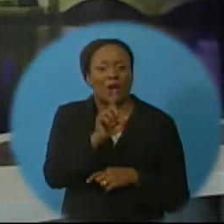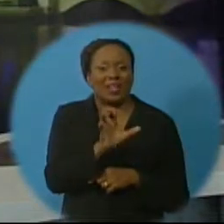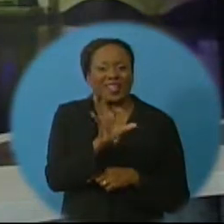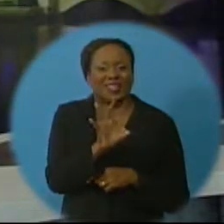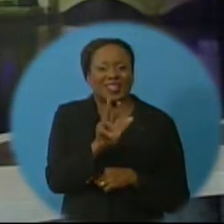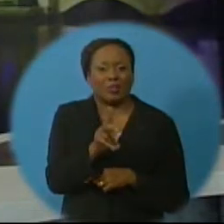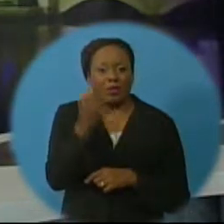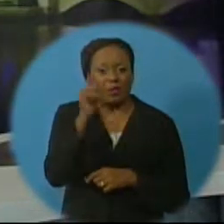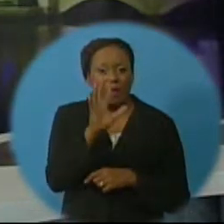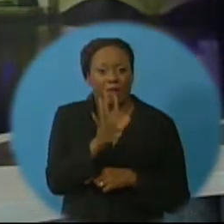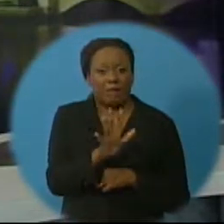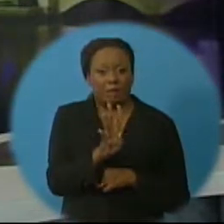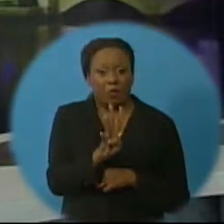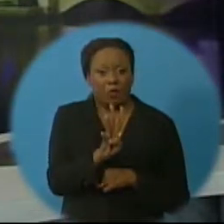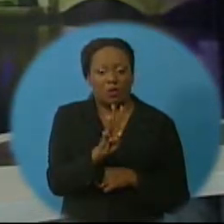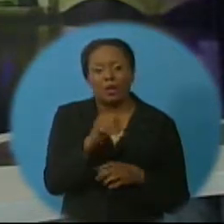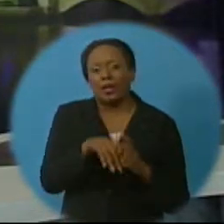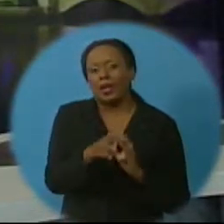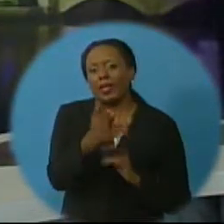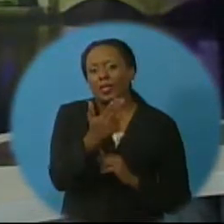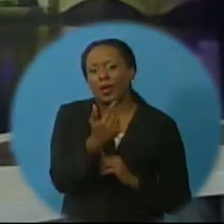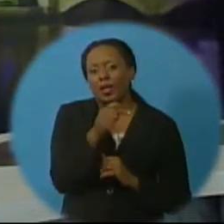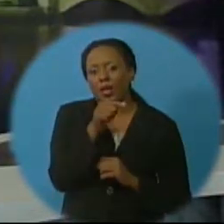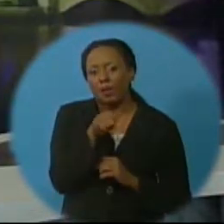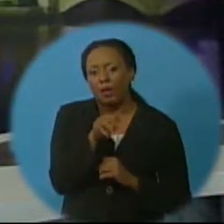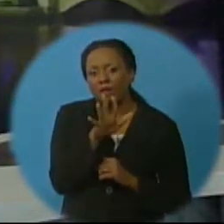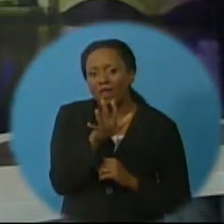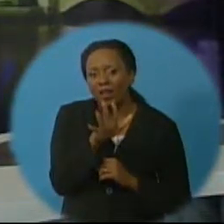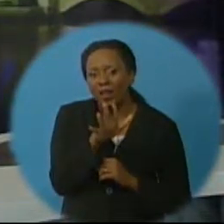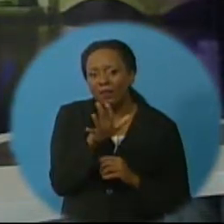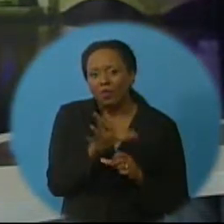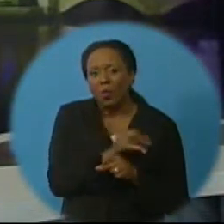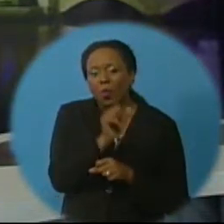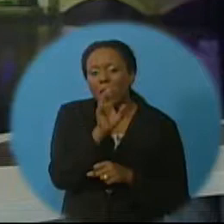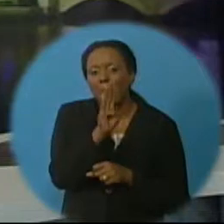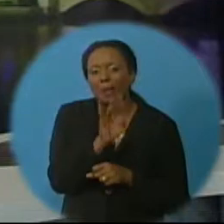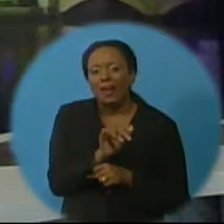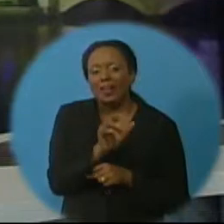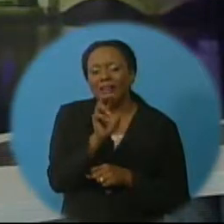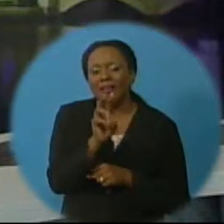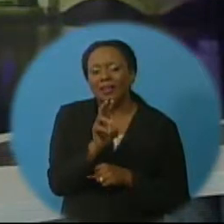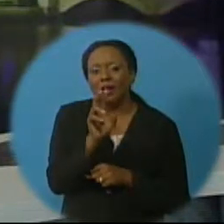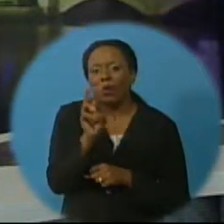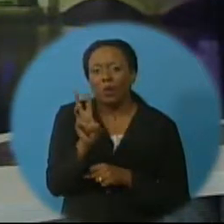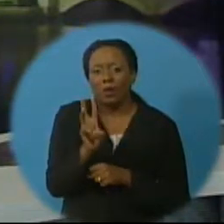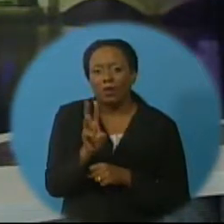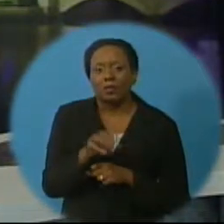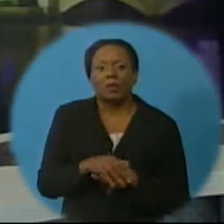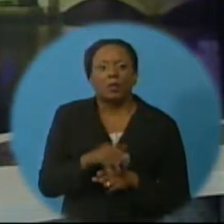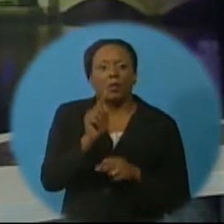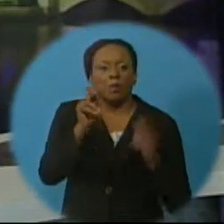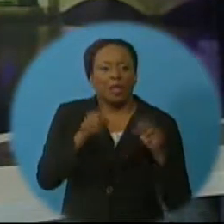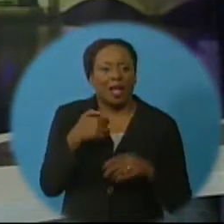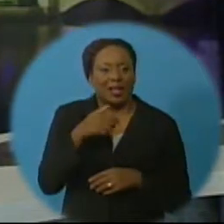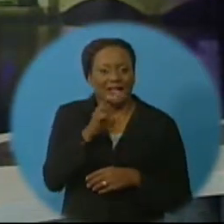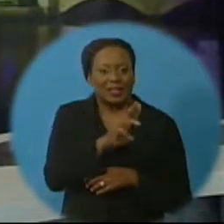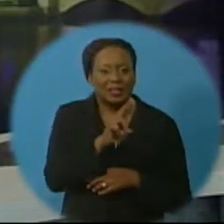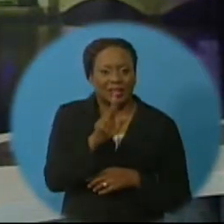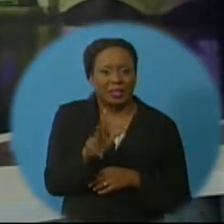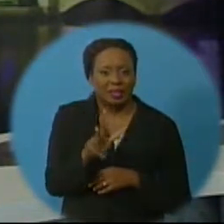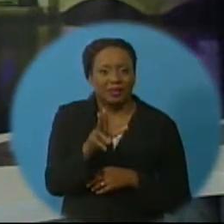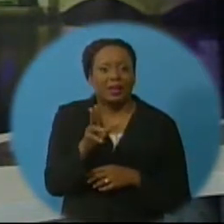for 4 in 13.5 to win by 6 wickets with 37 balls remaining. Steven Meigber smashed 63